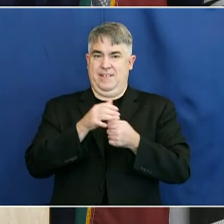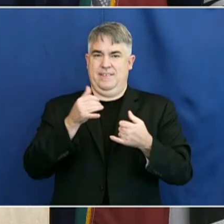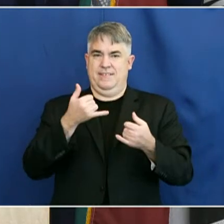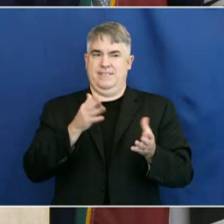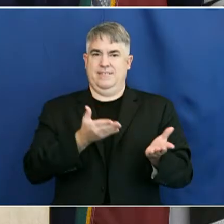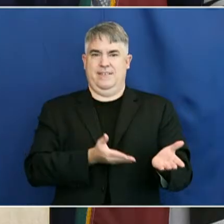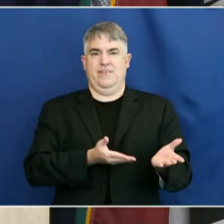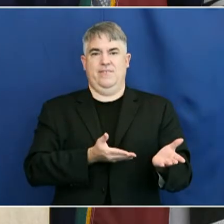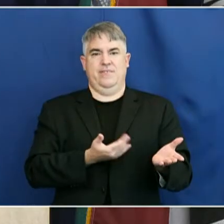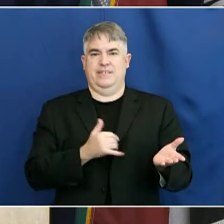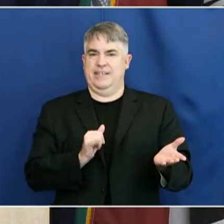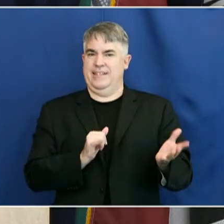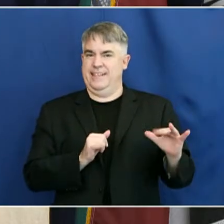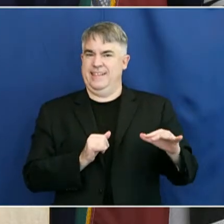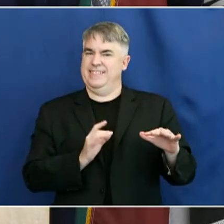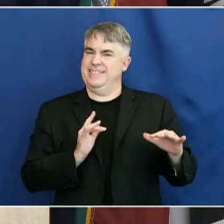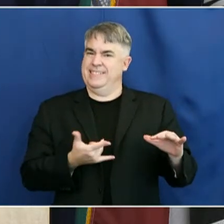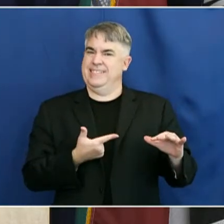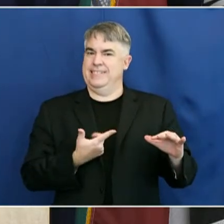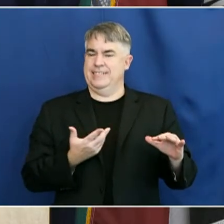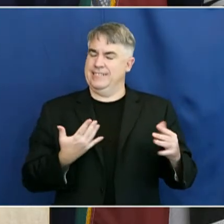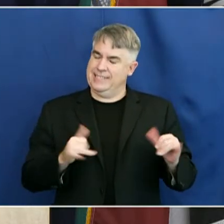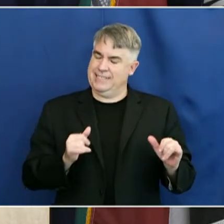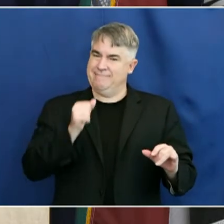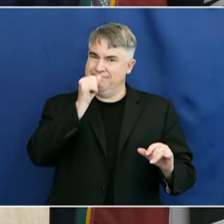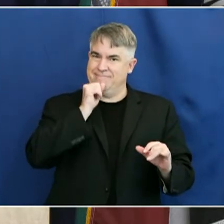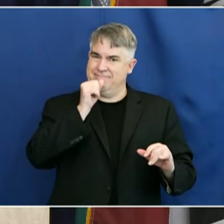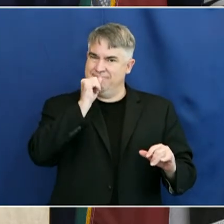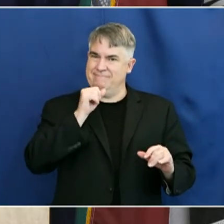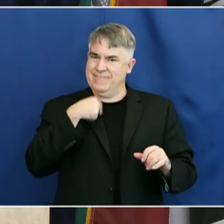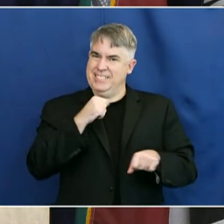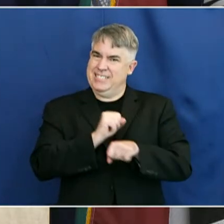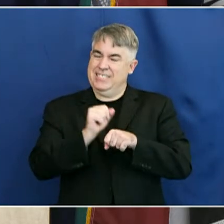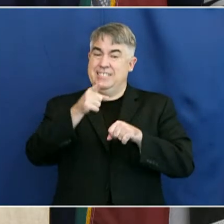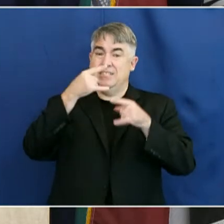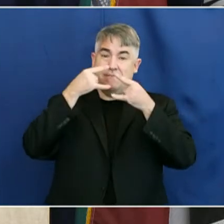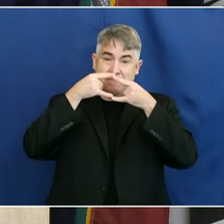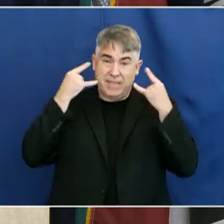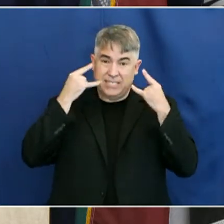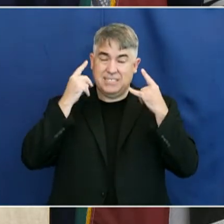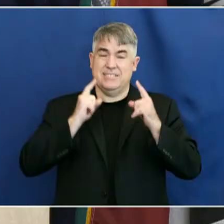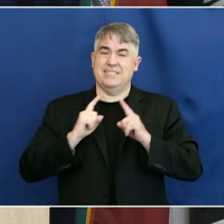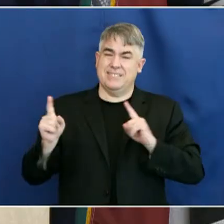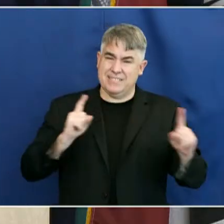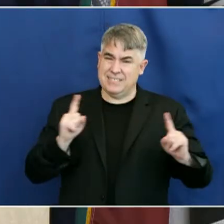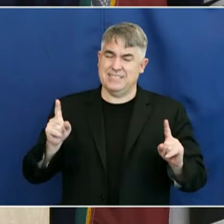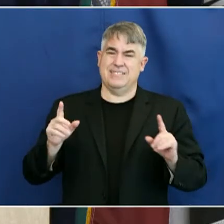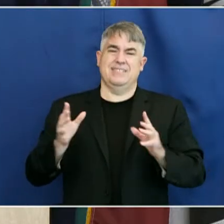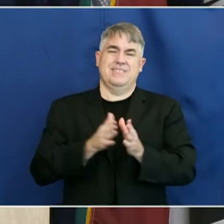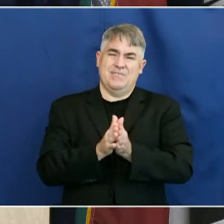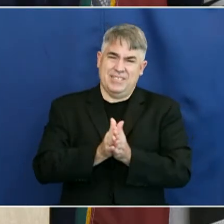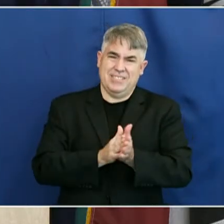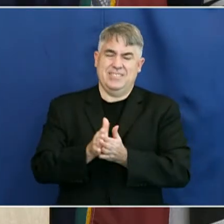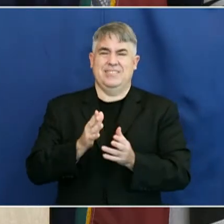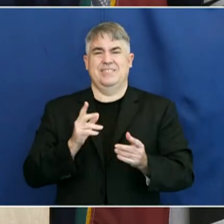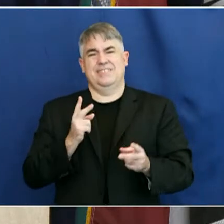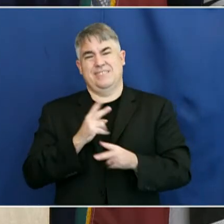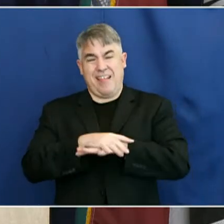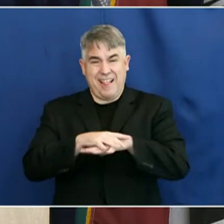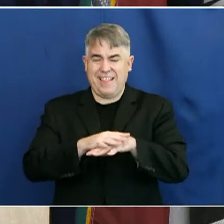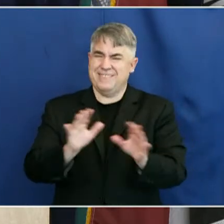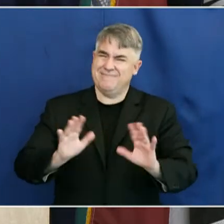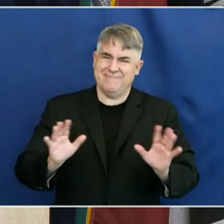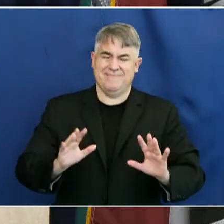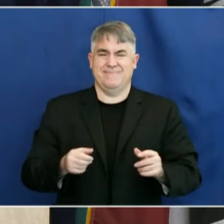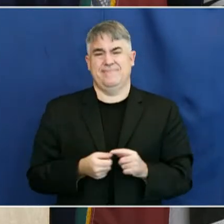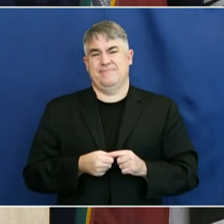cautious so that we continue on a positive trajectory with things representing forward momentum. With that, let's jump